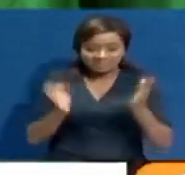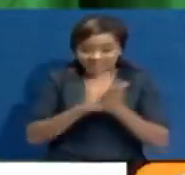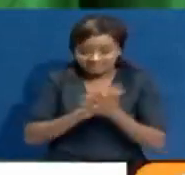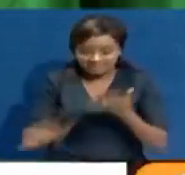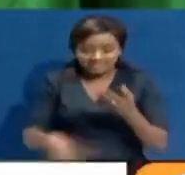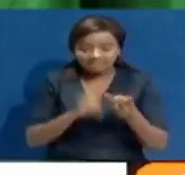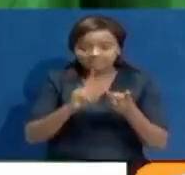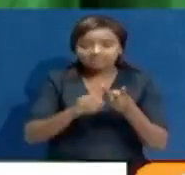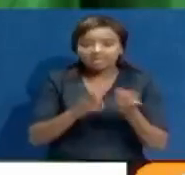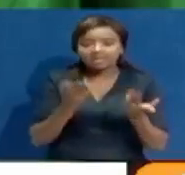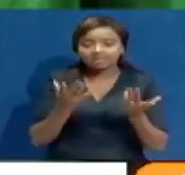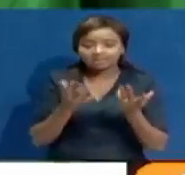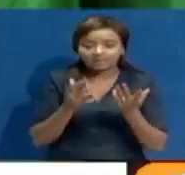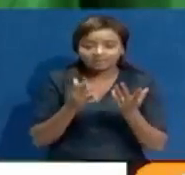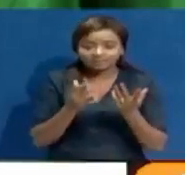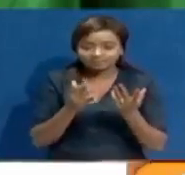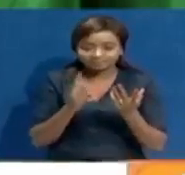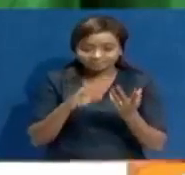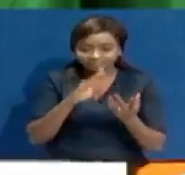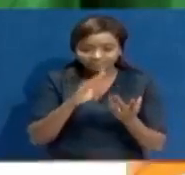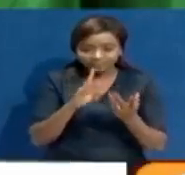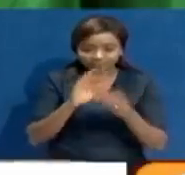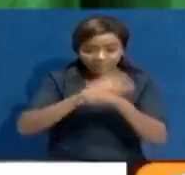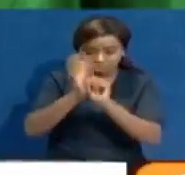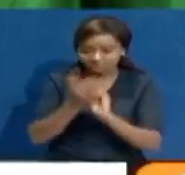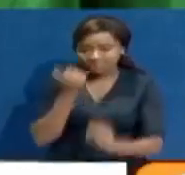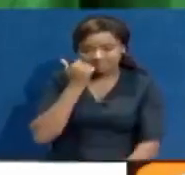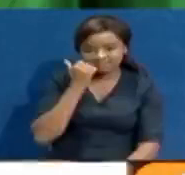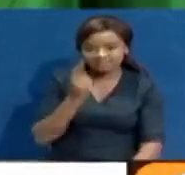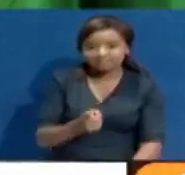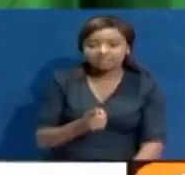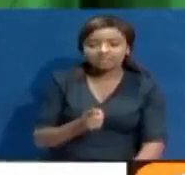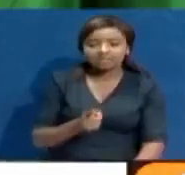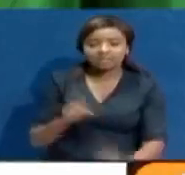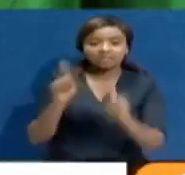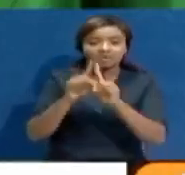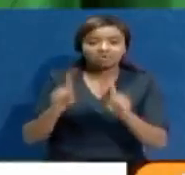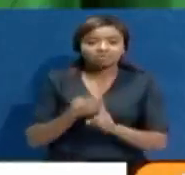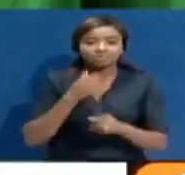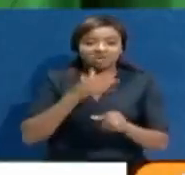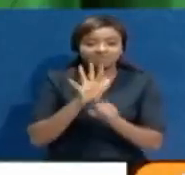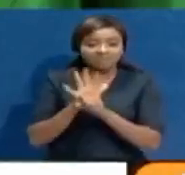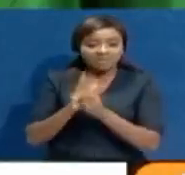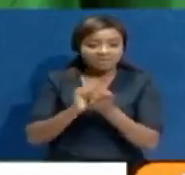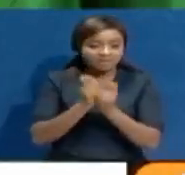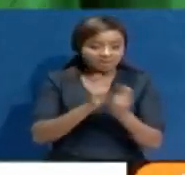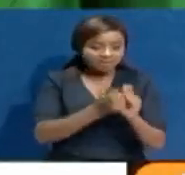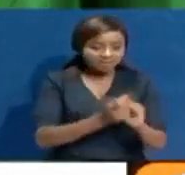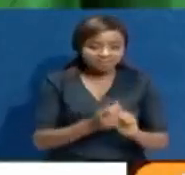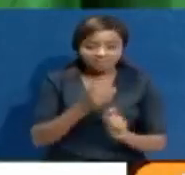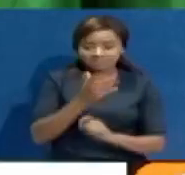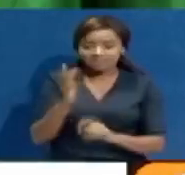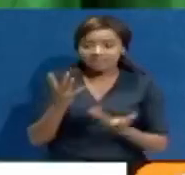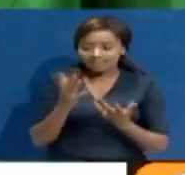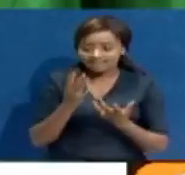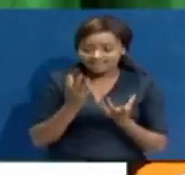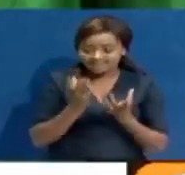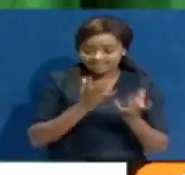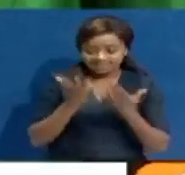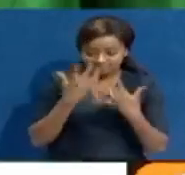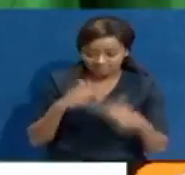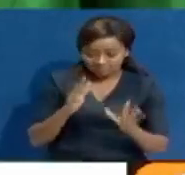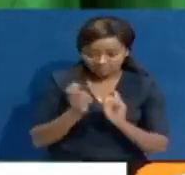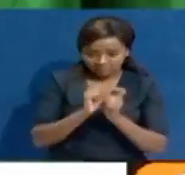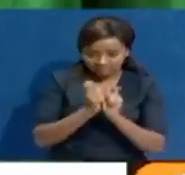Big Four agenda, and there's a whole raft of health laws amendments. The business laws amendments, which